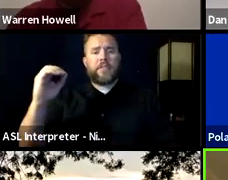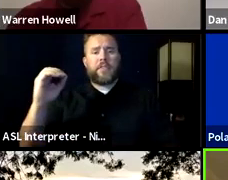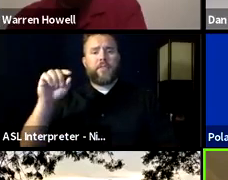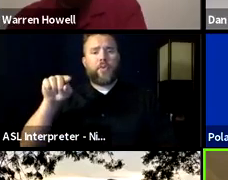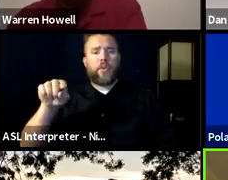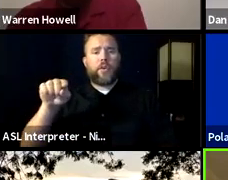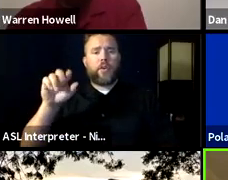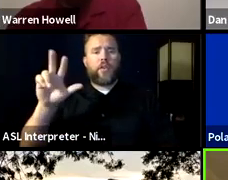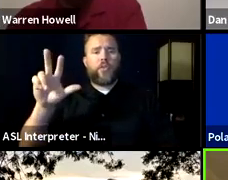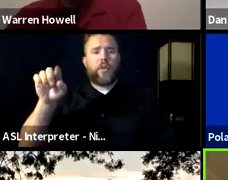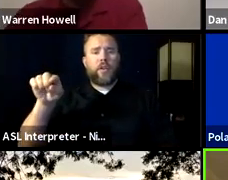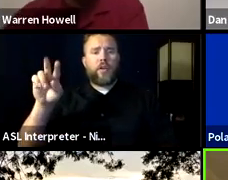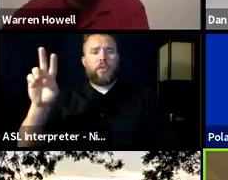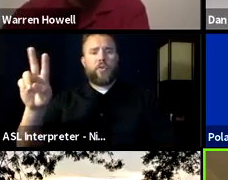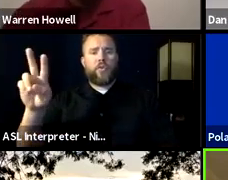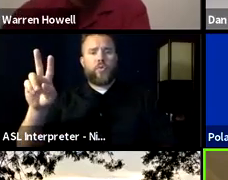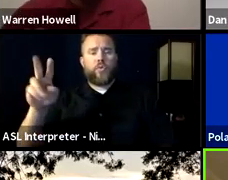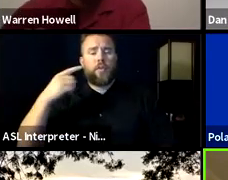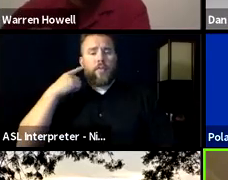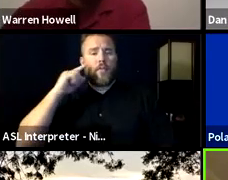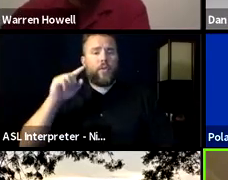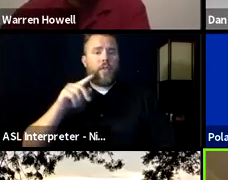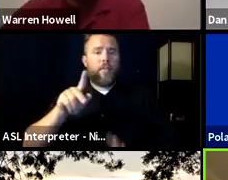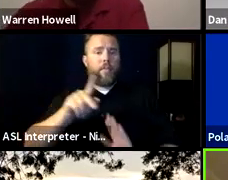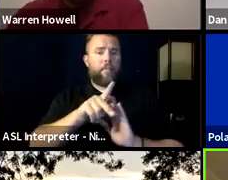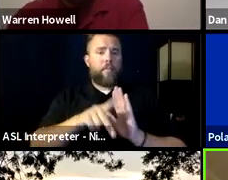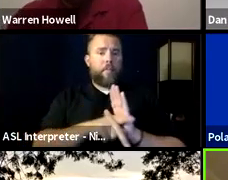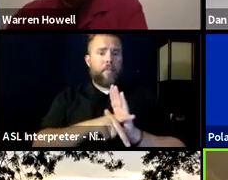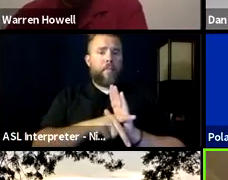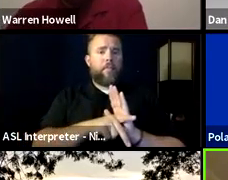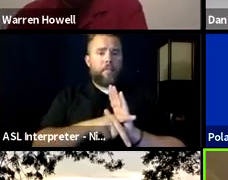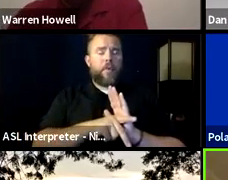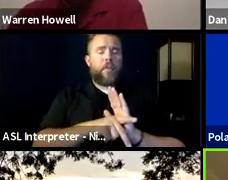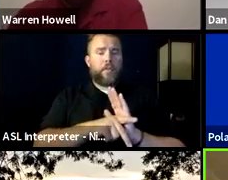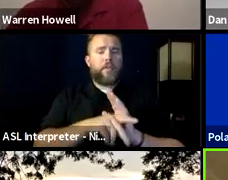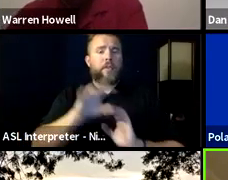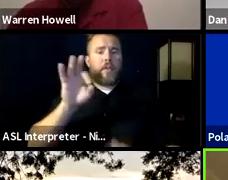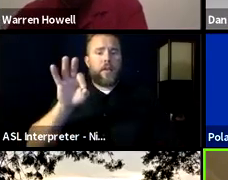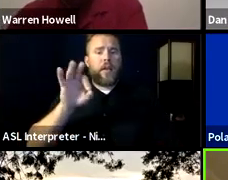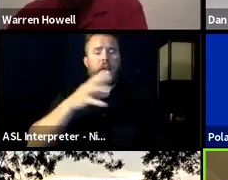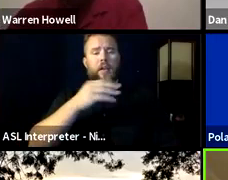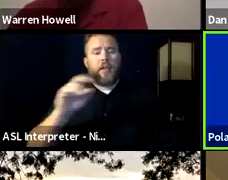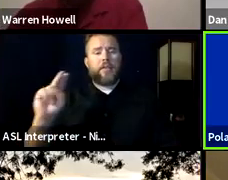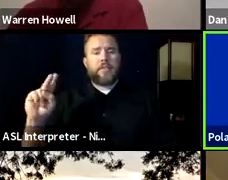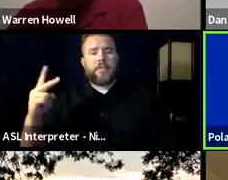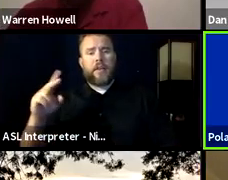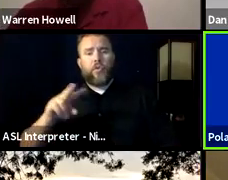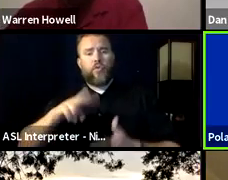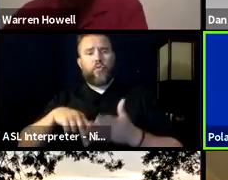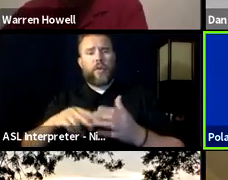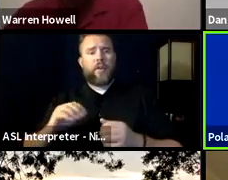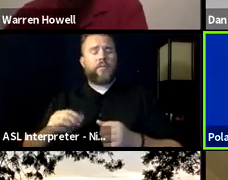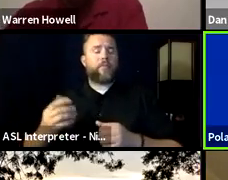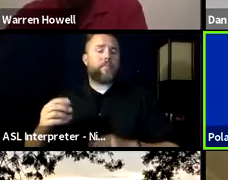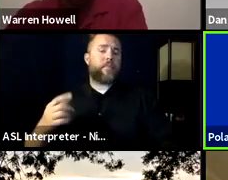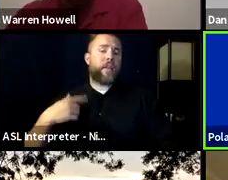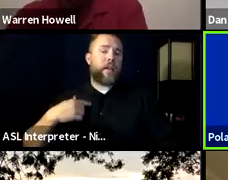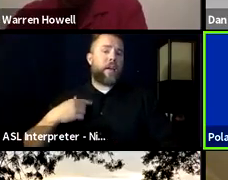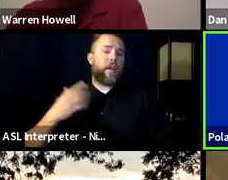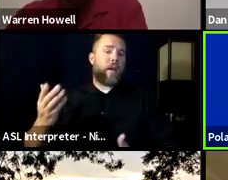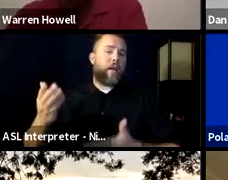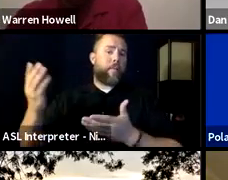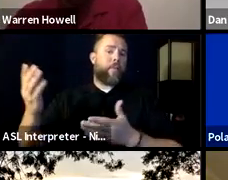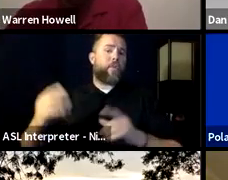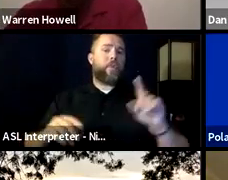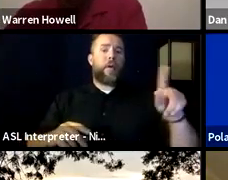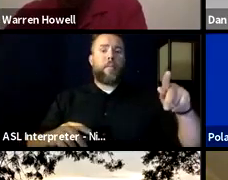a policy statement on Title IX of the Educational Amendments of 1972 as a second read. Fred Pulaski, I'll second. It's been